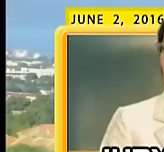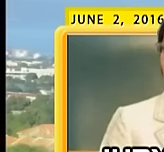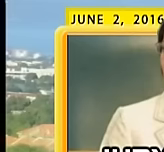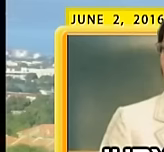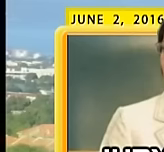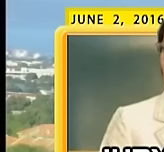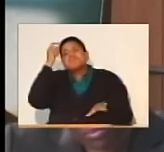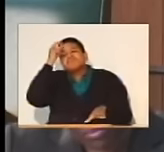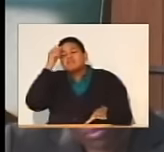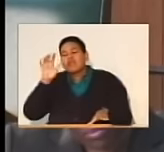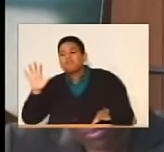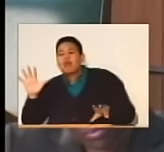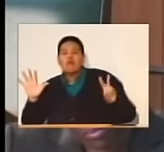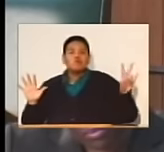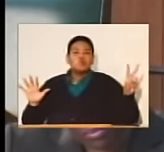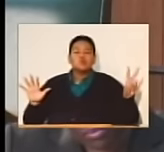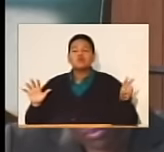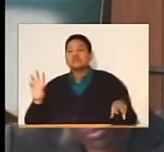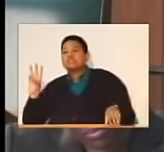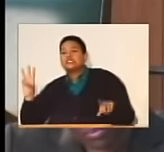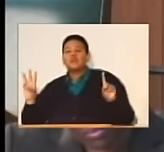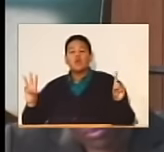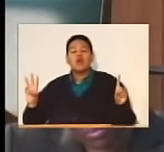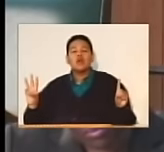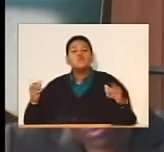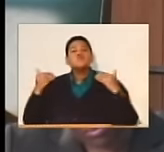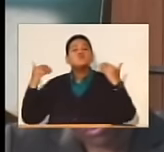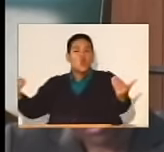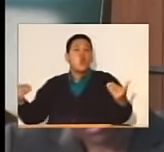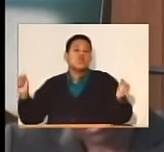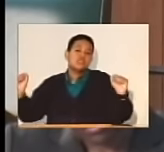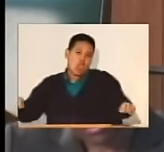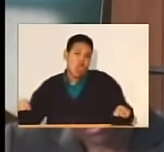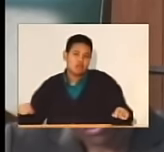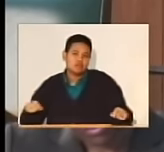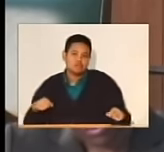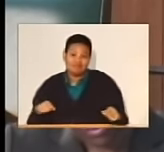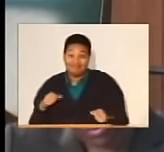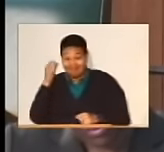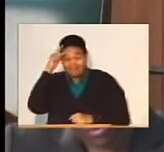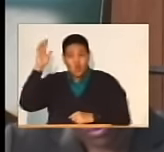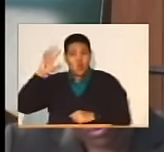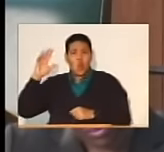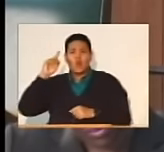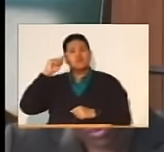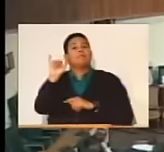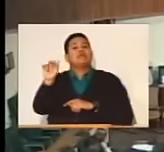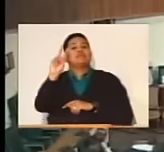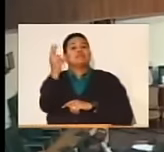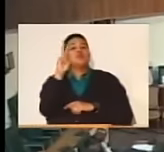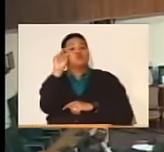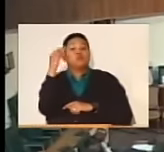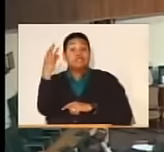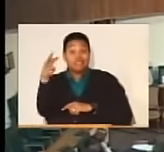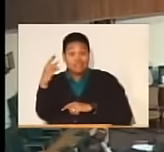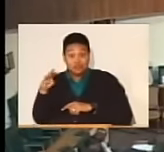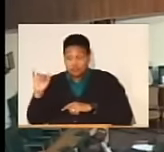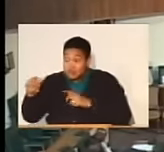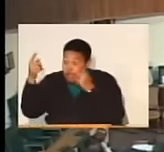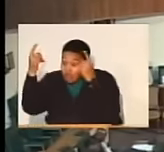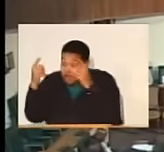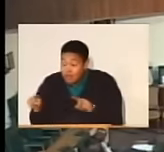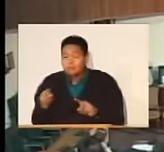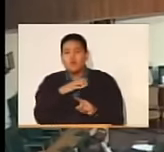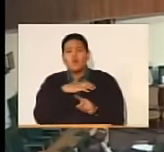stating a reason. The bill, which was piloted by Minister of Foreign Affairs and Foreign Trade Senator Kamina Johnson-Smith, was passed in the Upper House